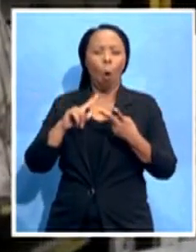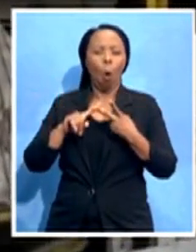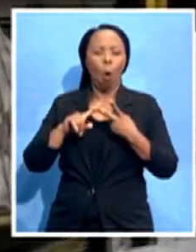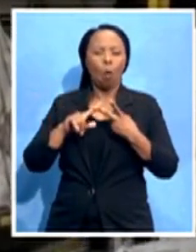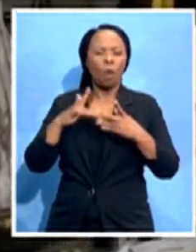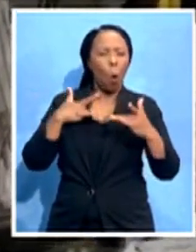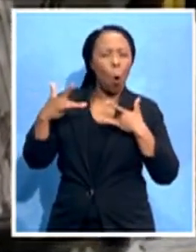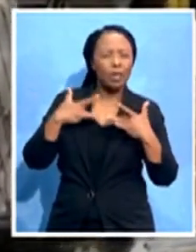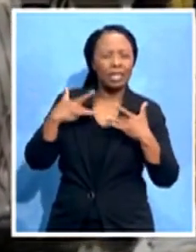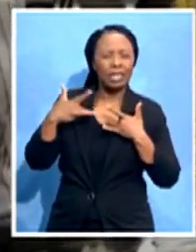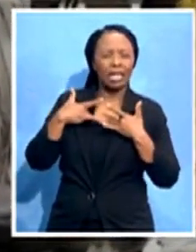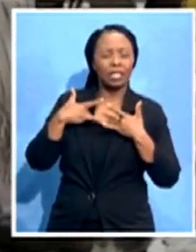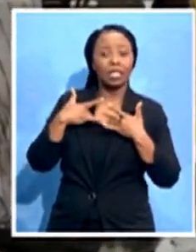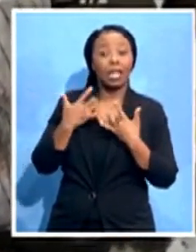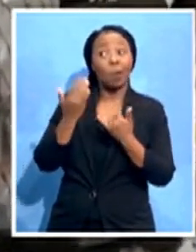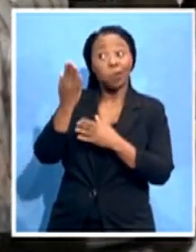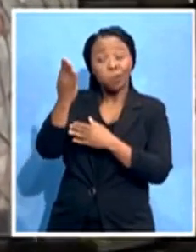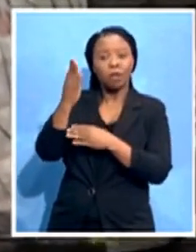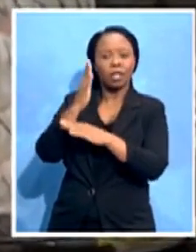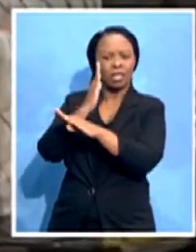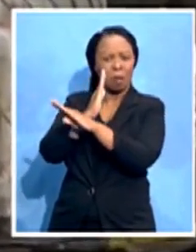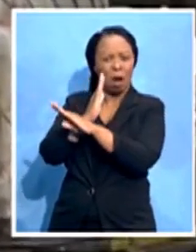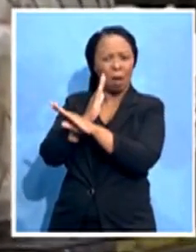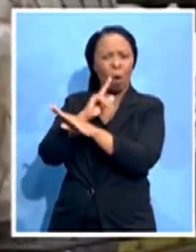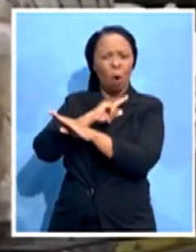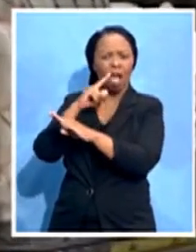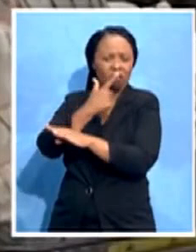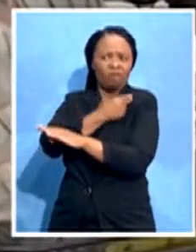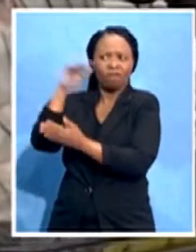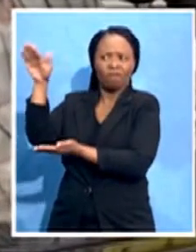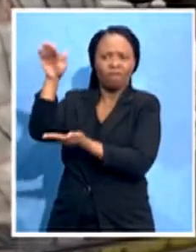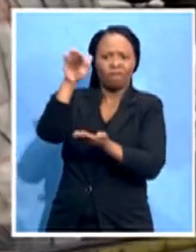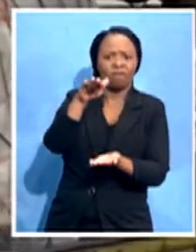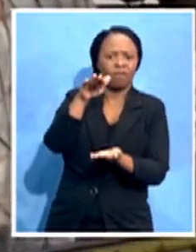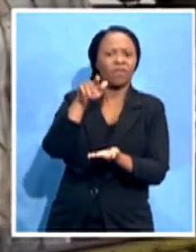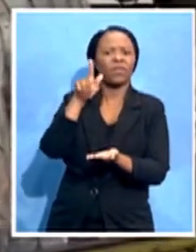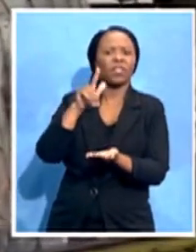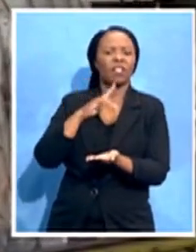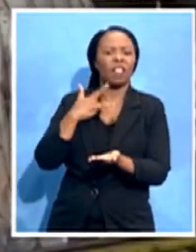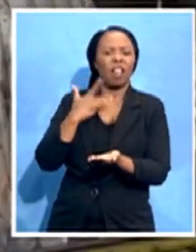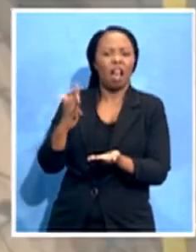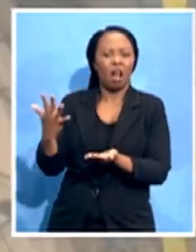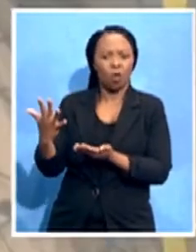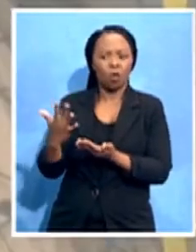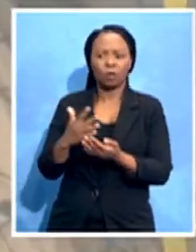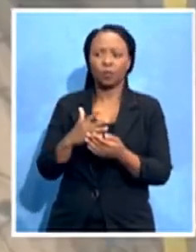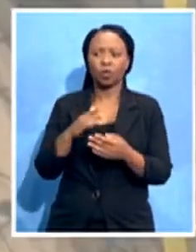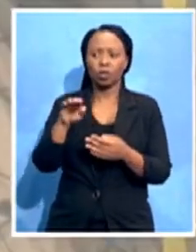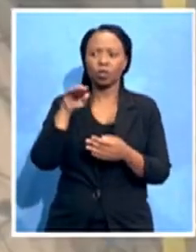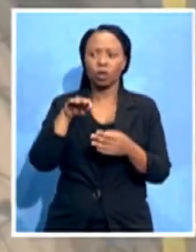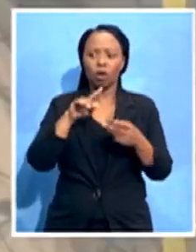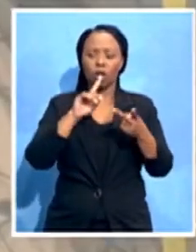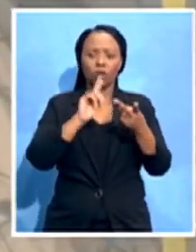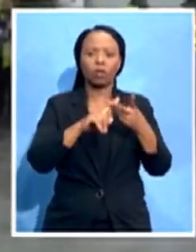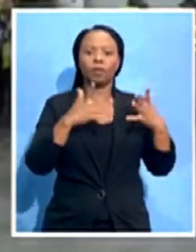with the imminent arrival of their allotment? Zimbabwe has gone through lots of challenges in terms of the